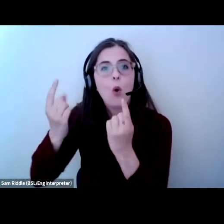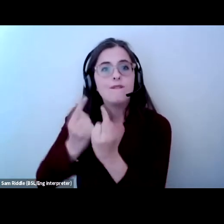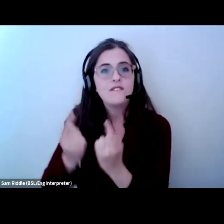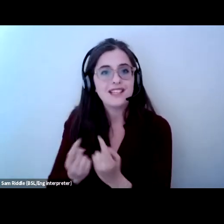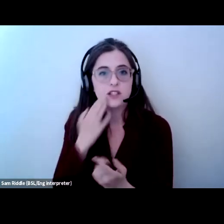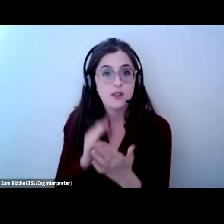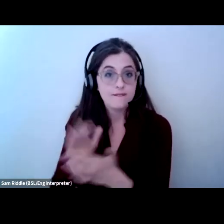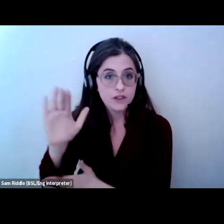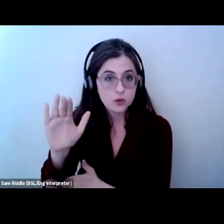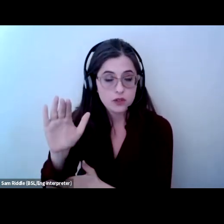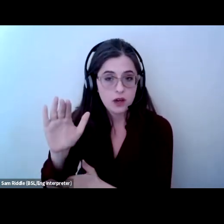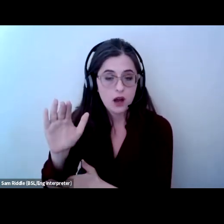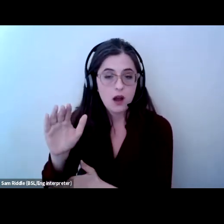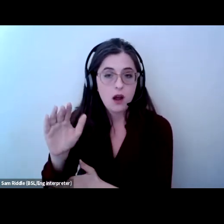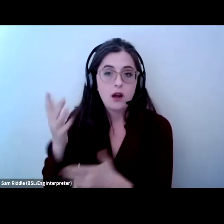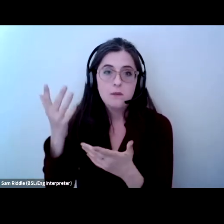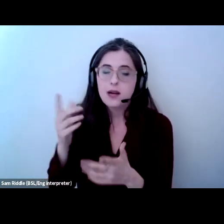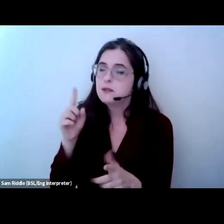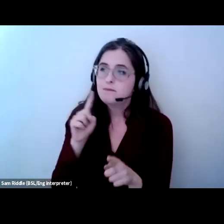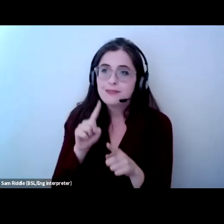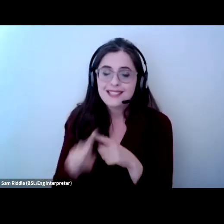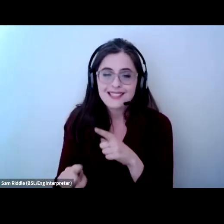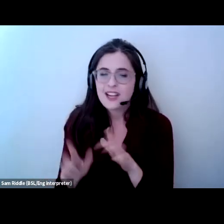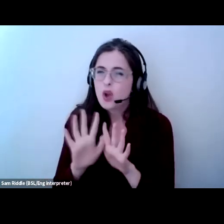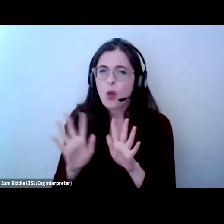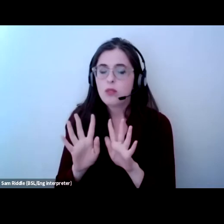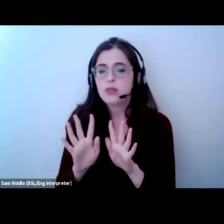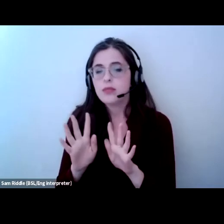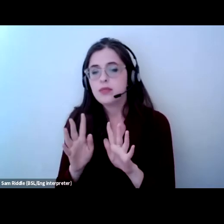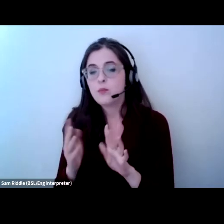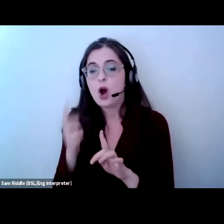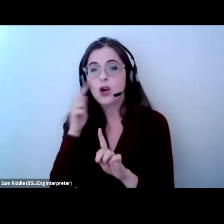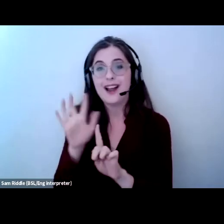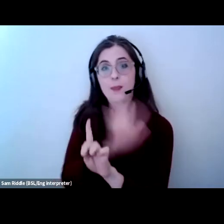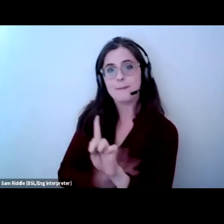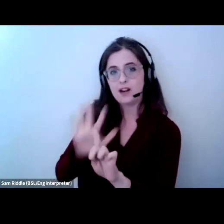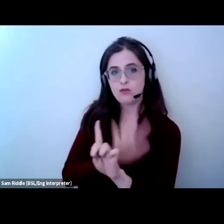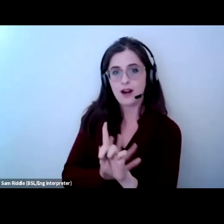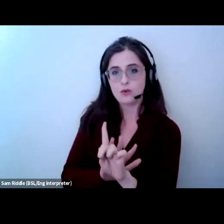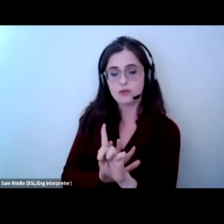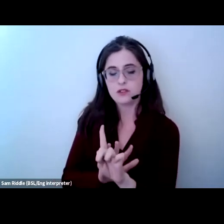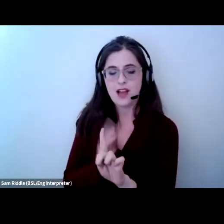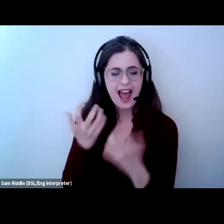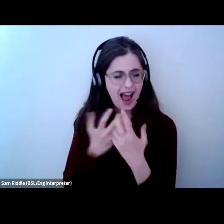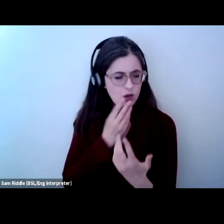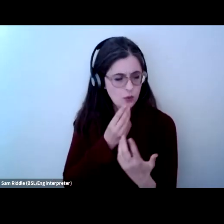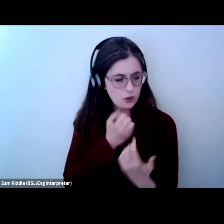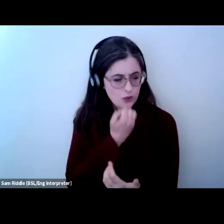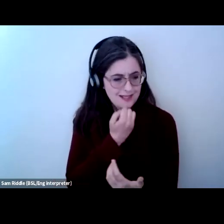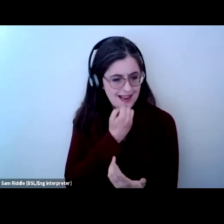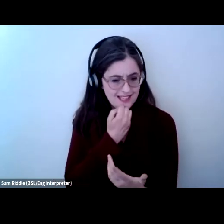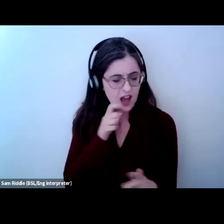especially looking at the back end. So rather than the front end that users see, how we can actually use data effectively